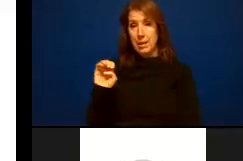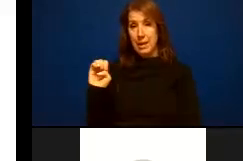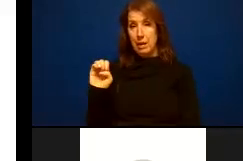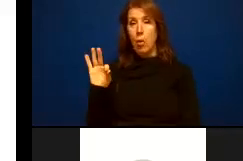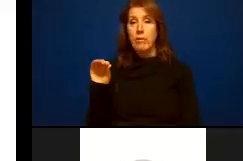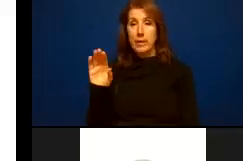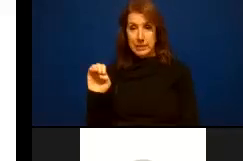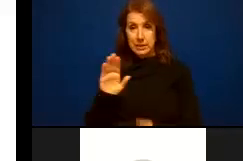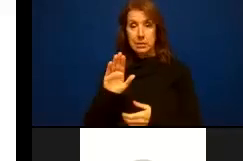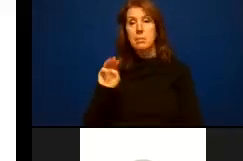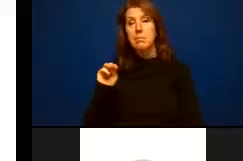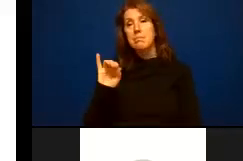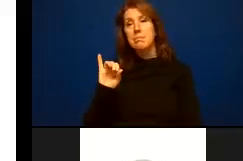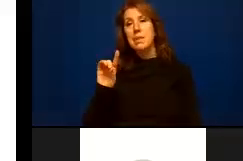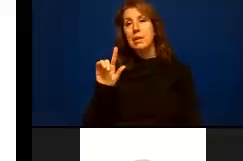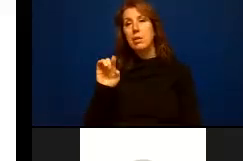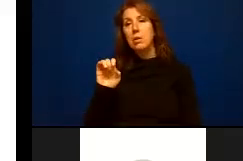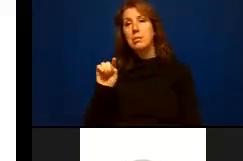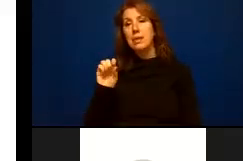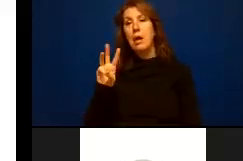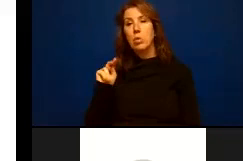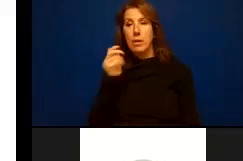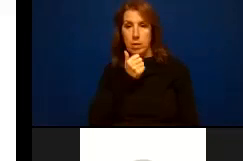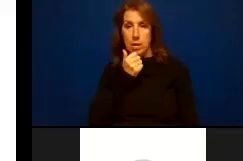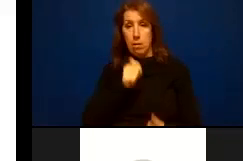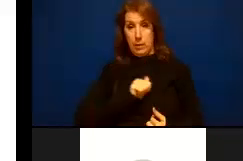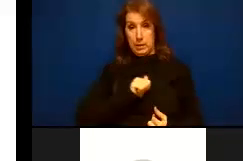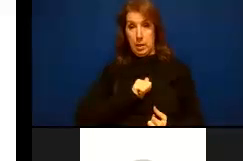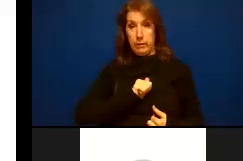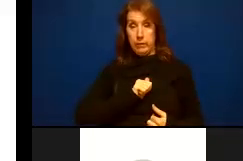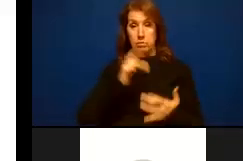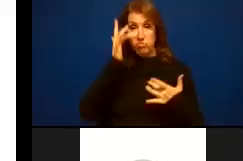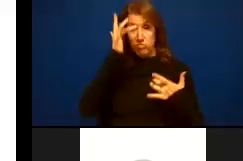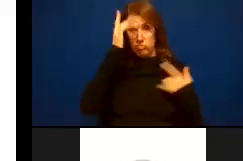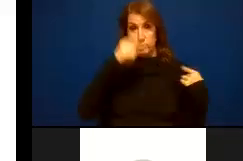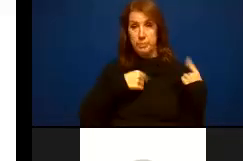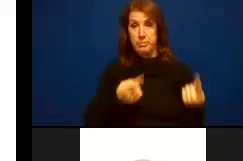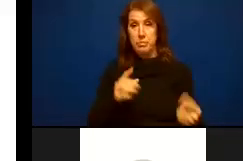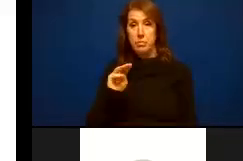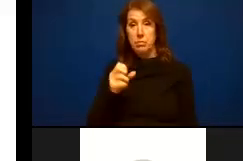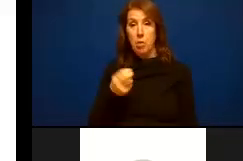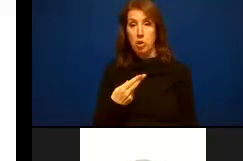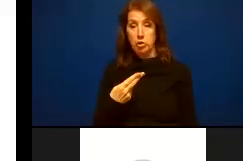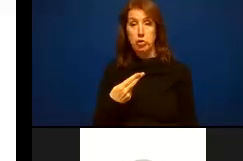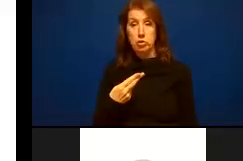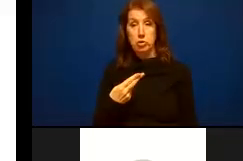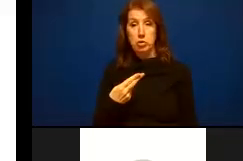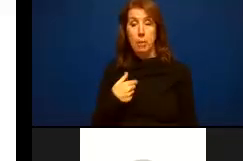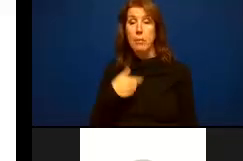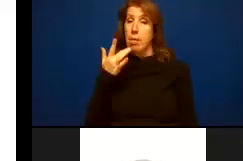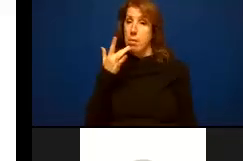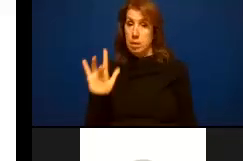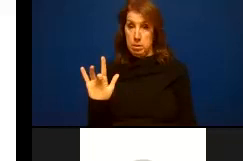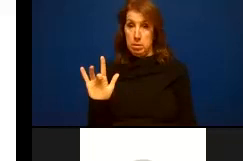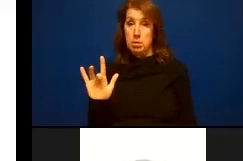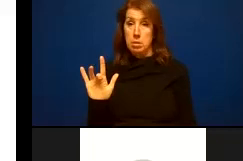every day. I personally have been sick since March, so I am just incredibly lucky